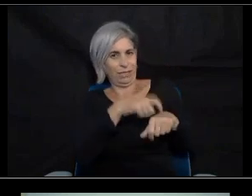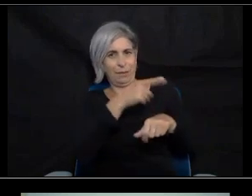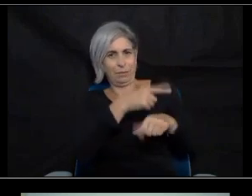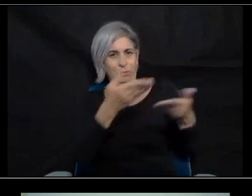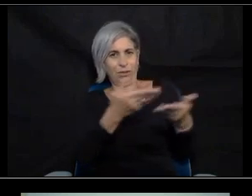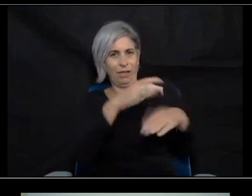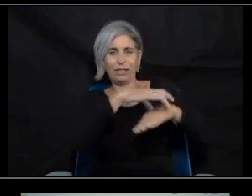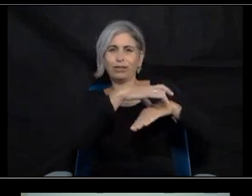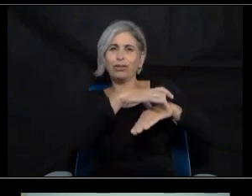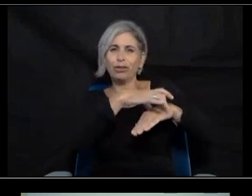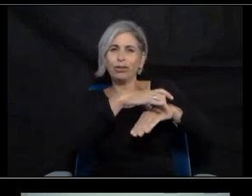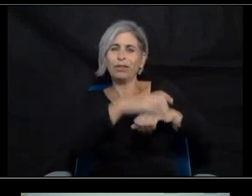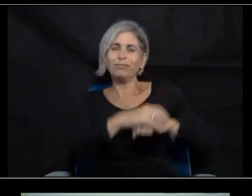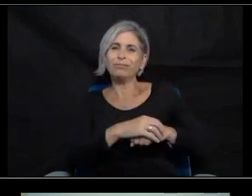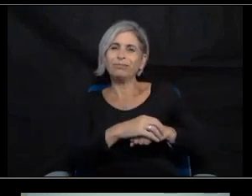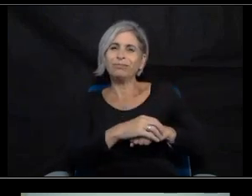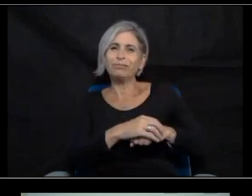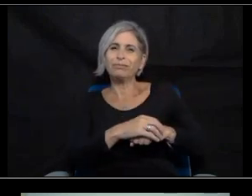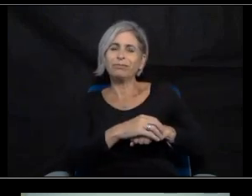on this earth.